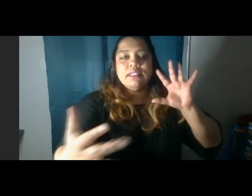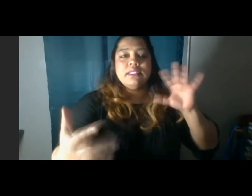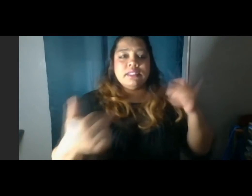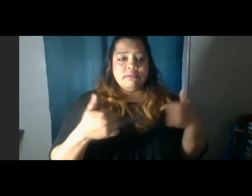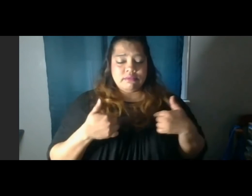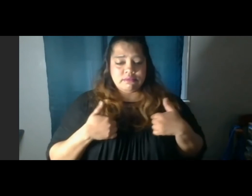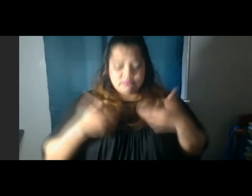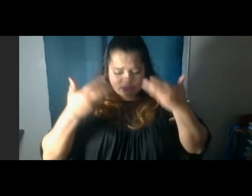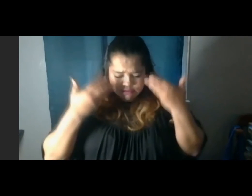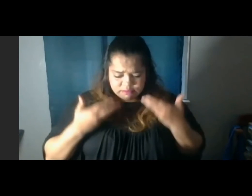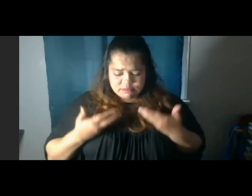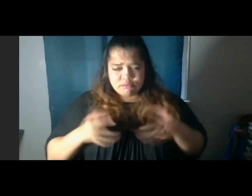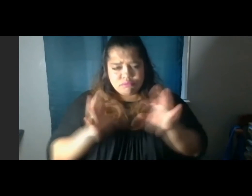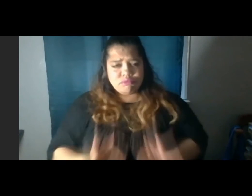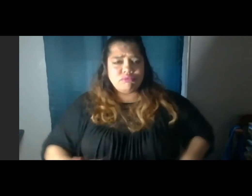I am enough.